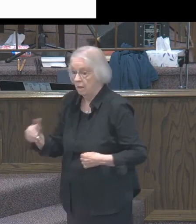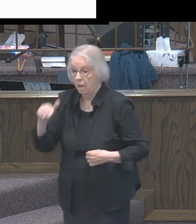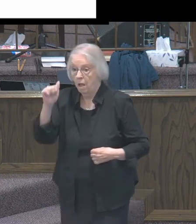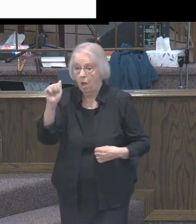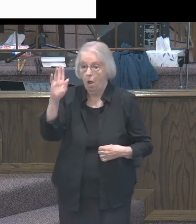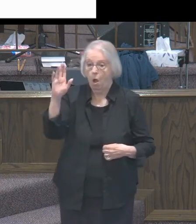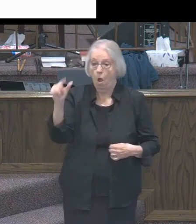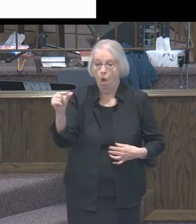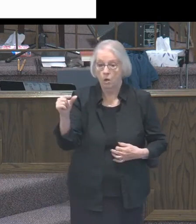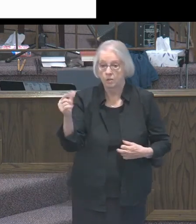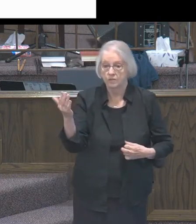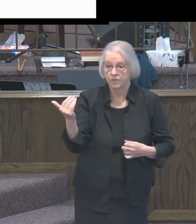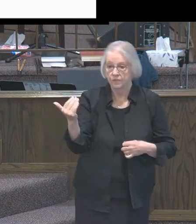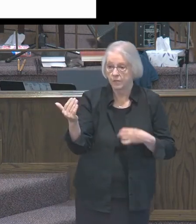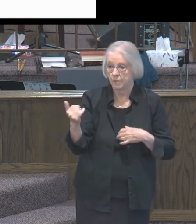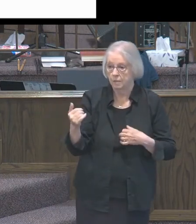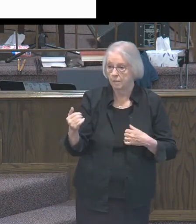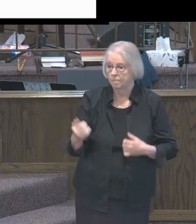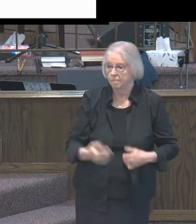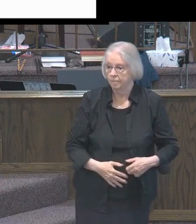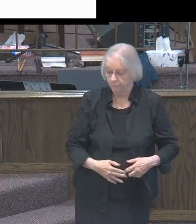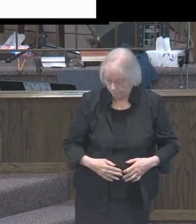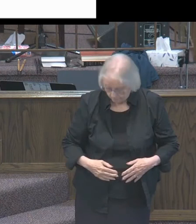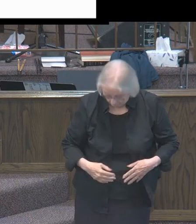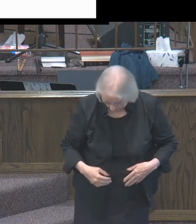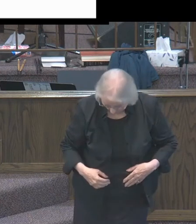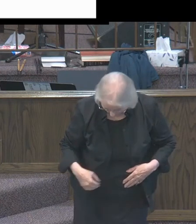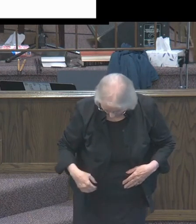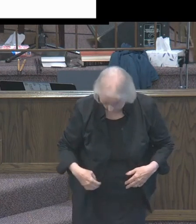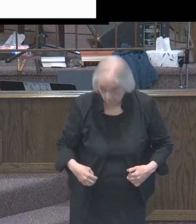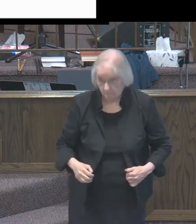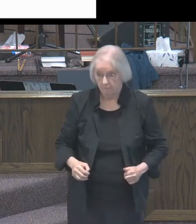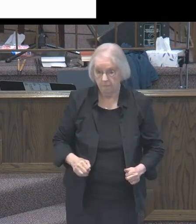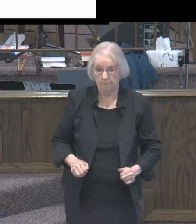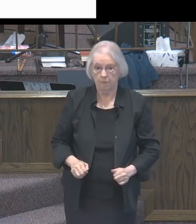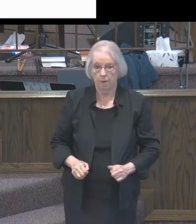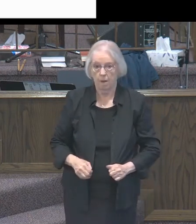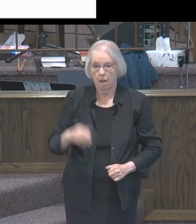Who does Proverbs a day? August is my month to read Proverbs, right?